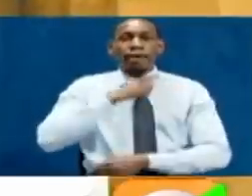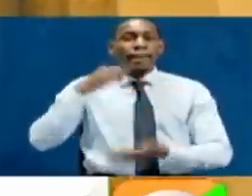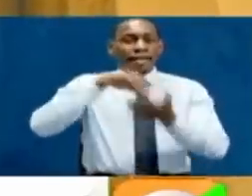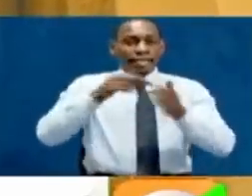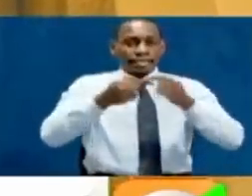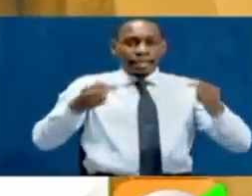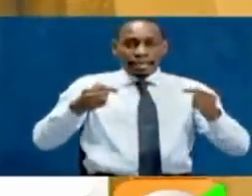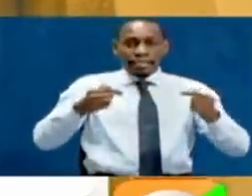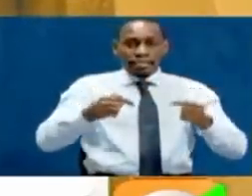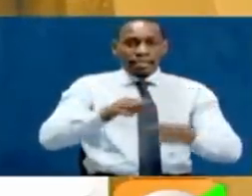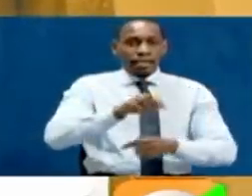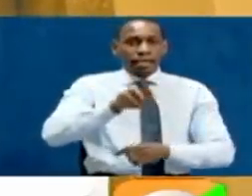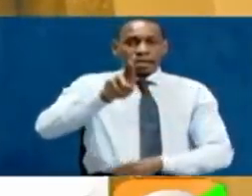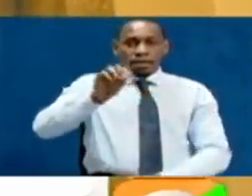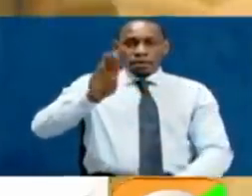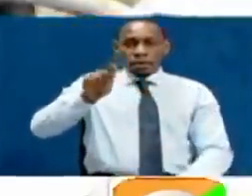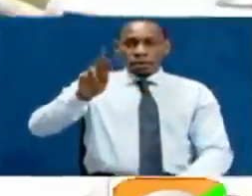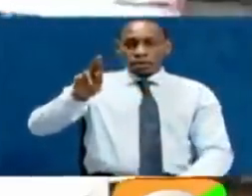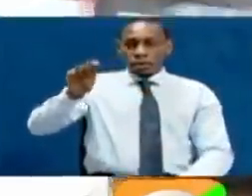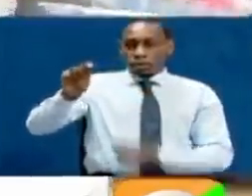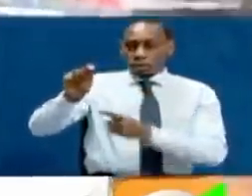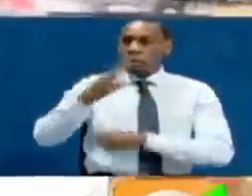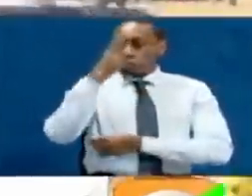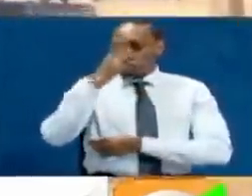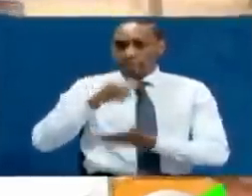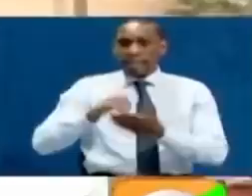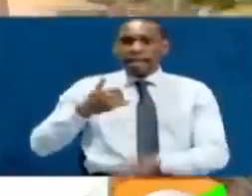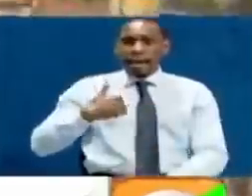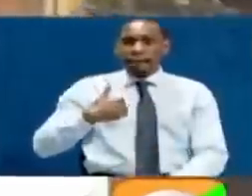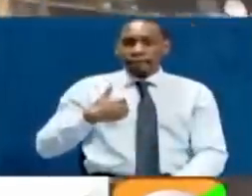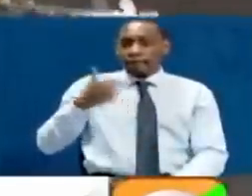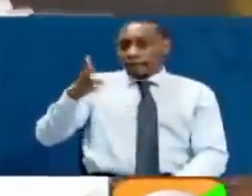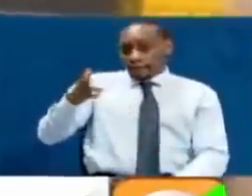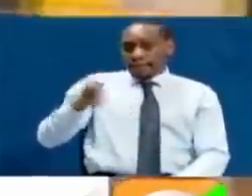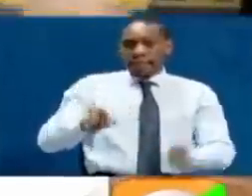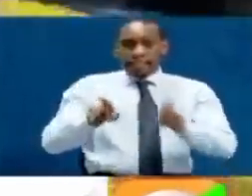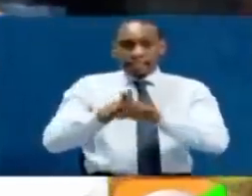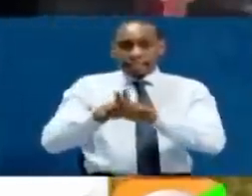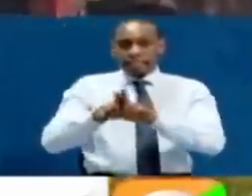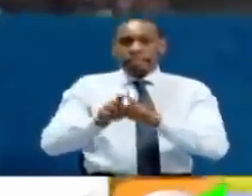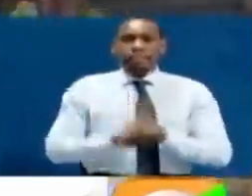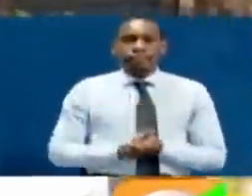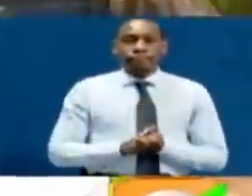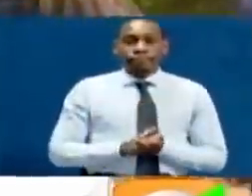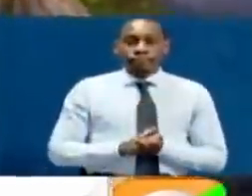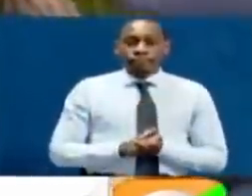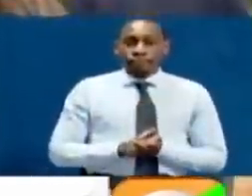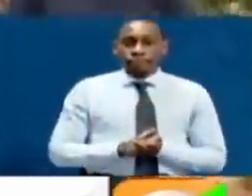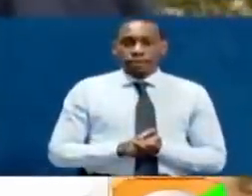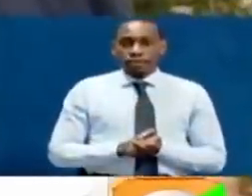charges against Robert Ouko, a suspect who is said to have been in possession of the murder weapon, a mini Seska pistol.